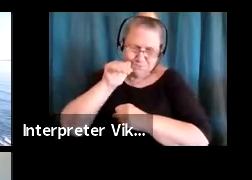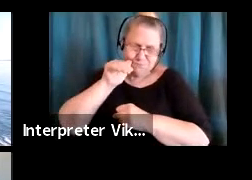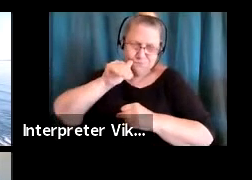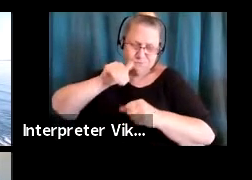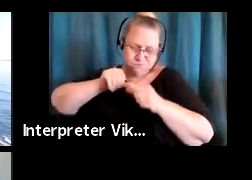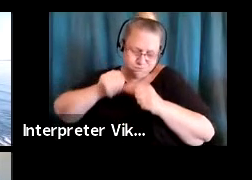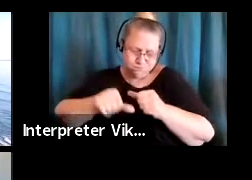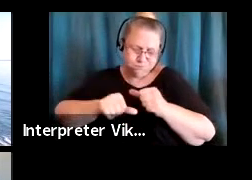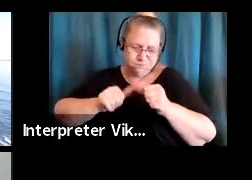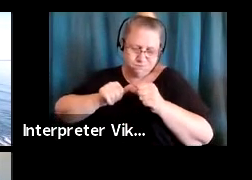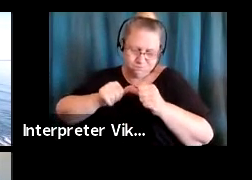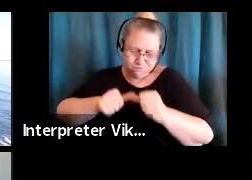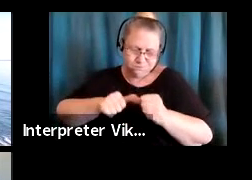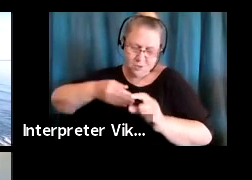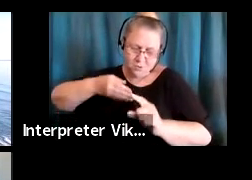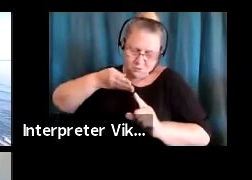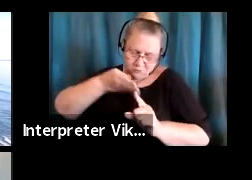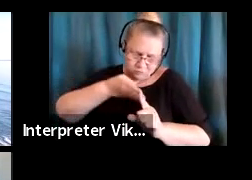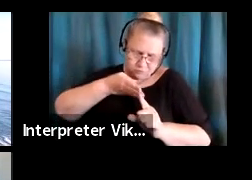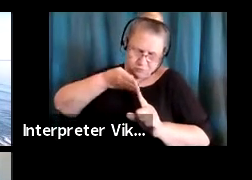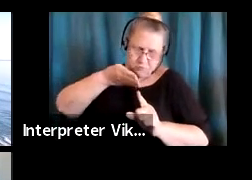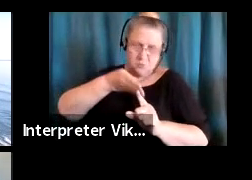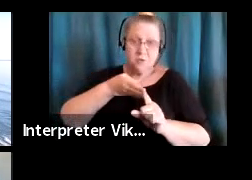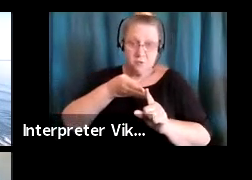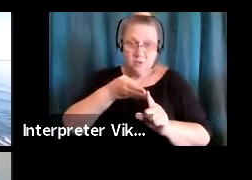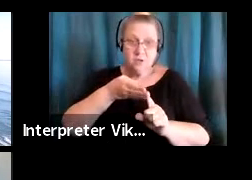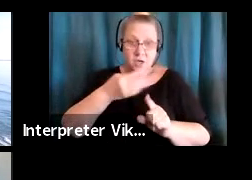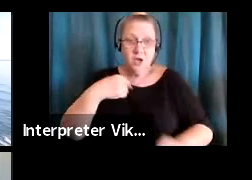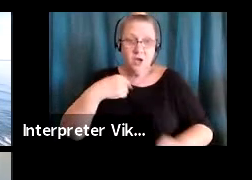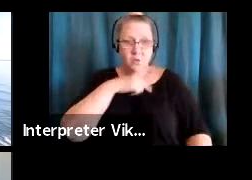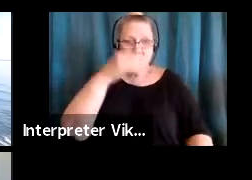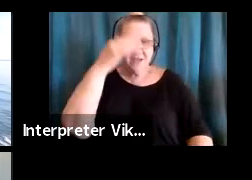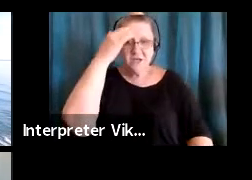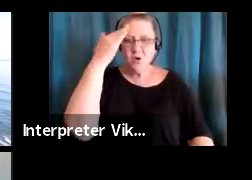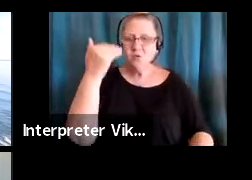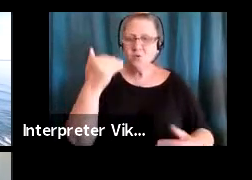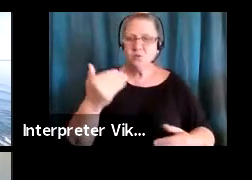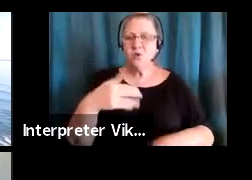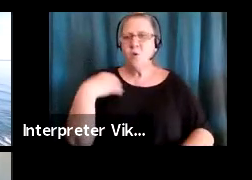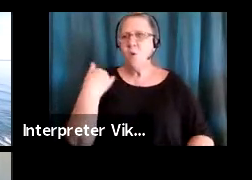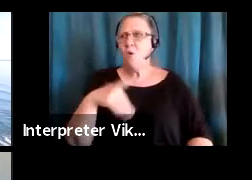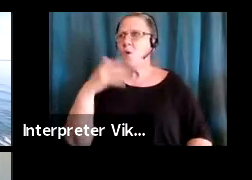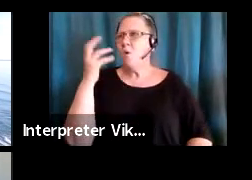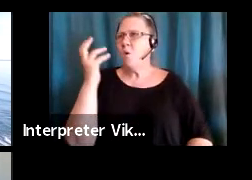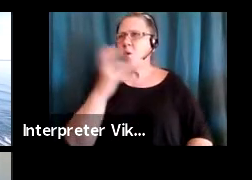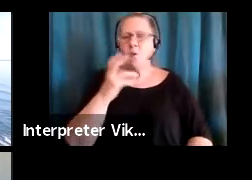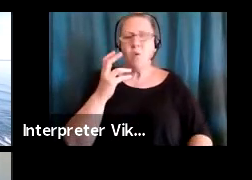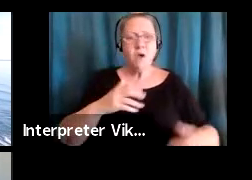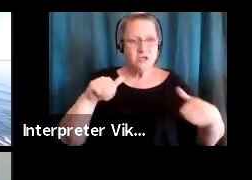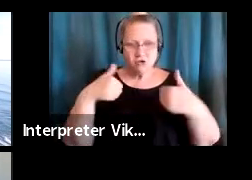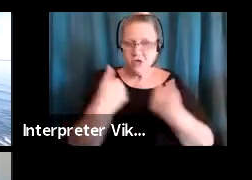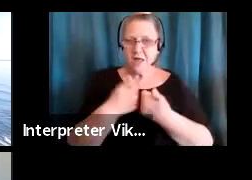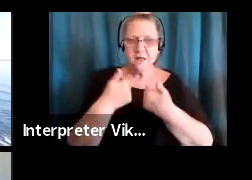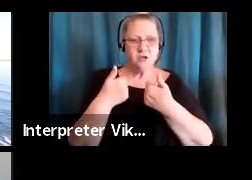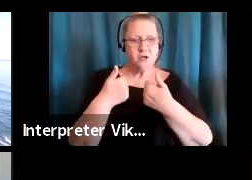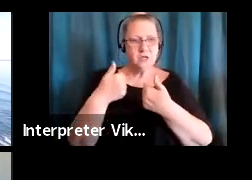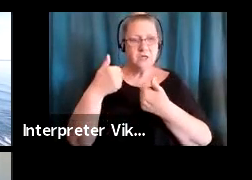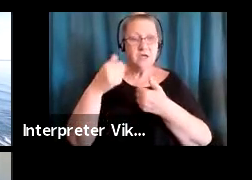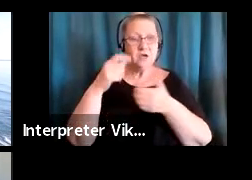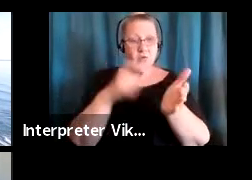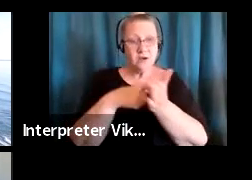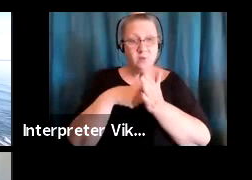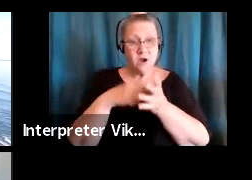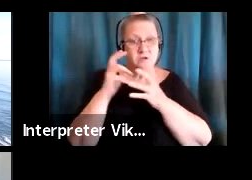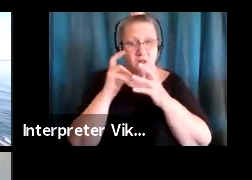okay. And so when we know that this is really challenging, we know that it takes longer, and we